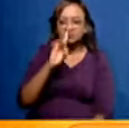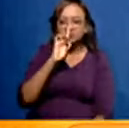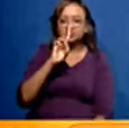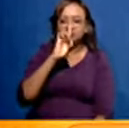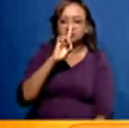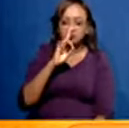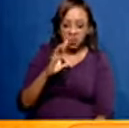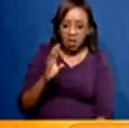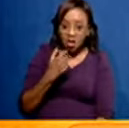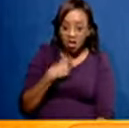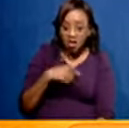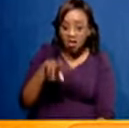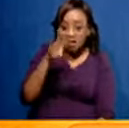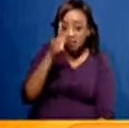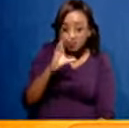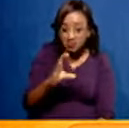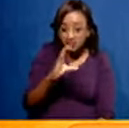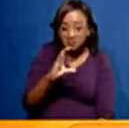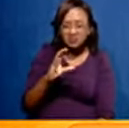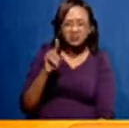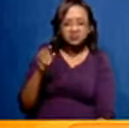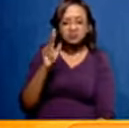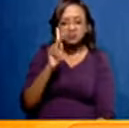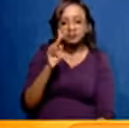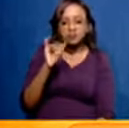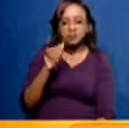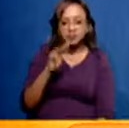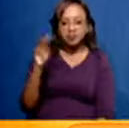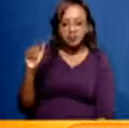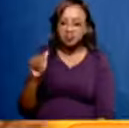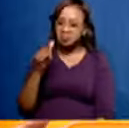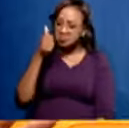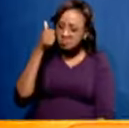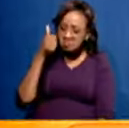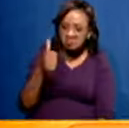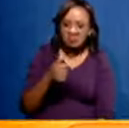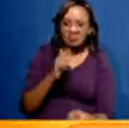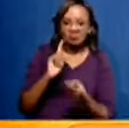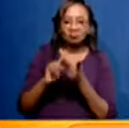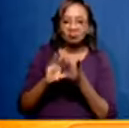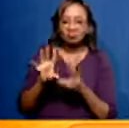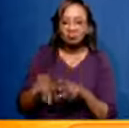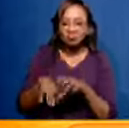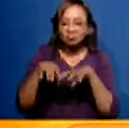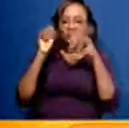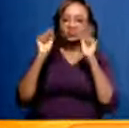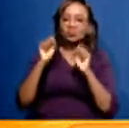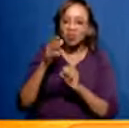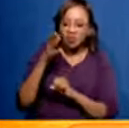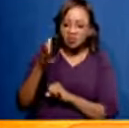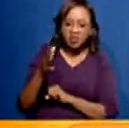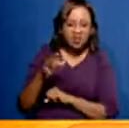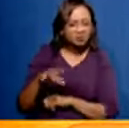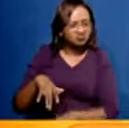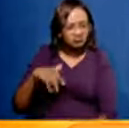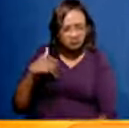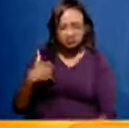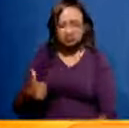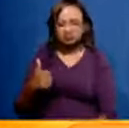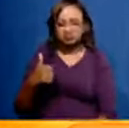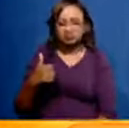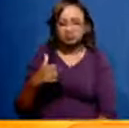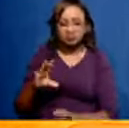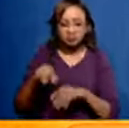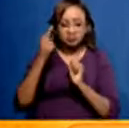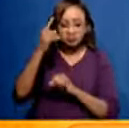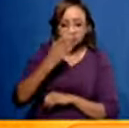chancellor, I have to say, Stephen Kiama at the university. We have a great chair of council. So the leadership construct is there. But what I